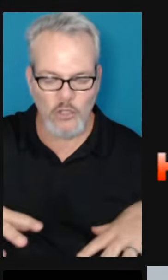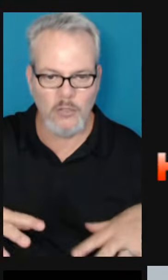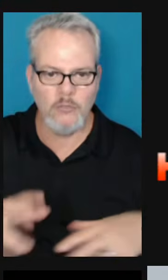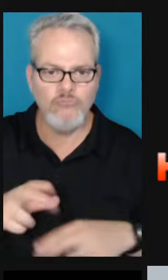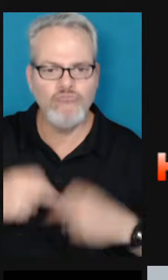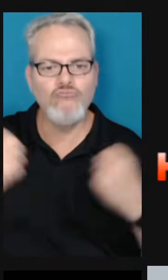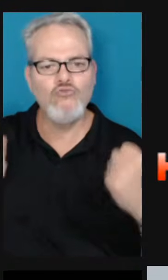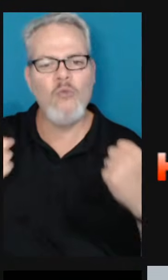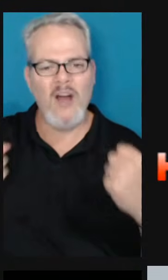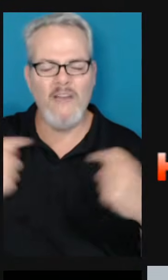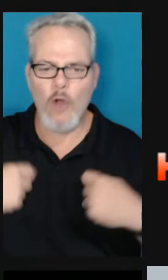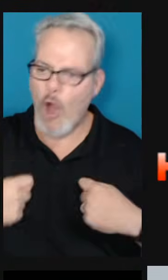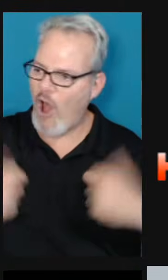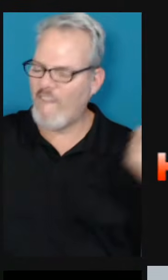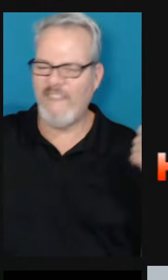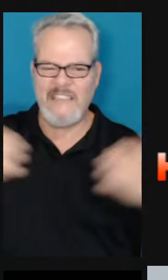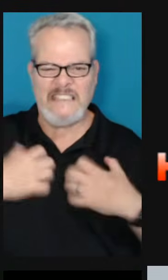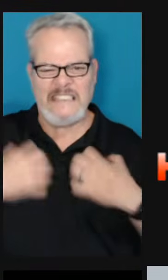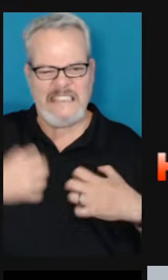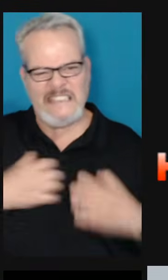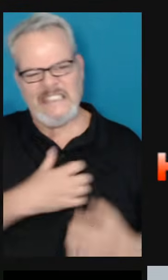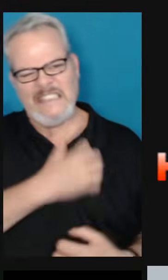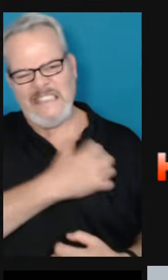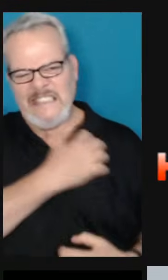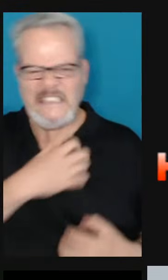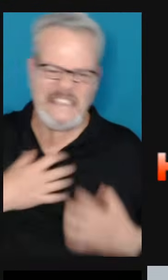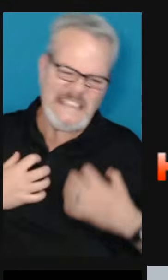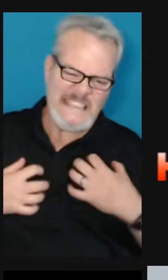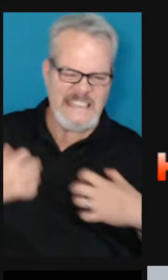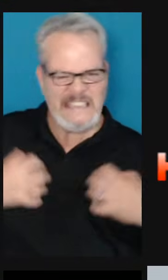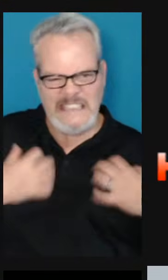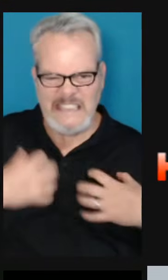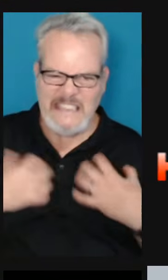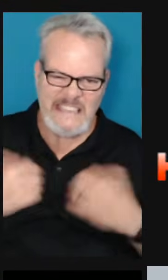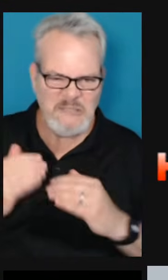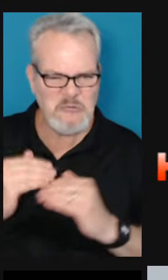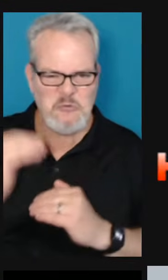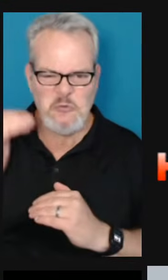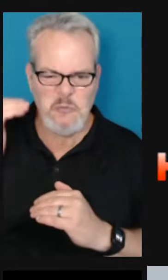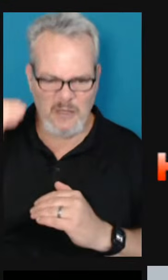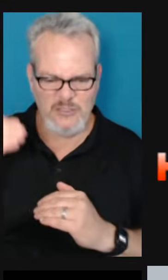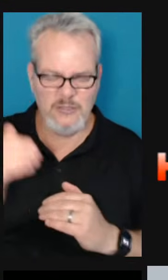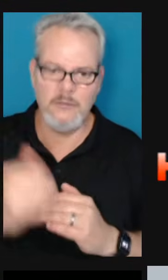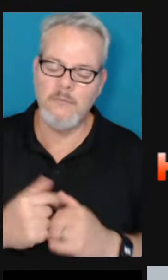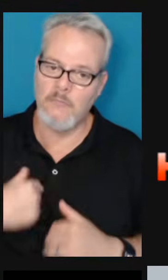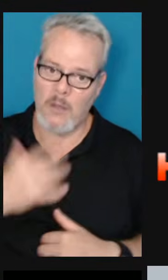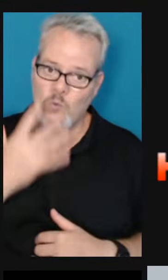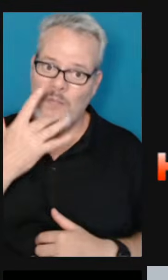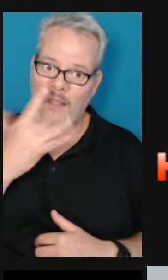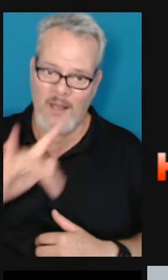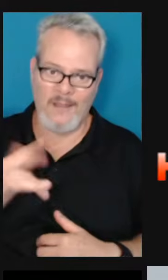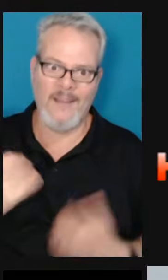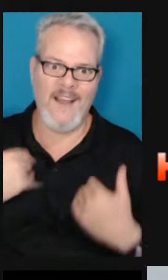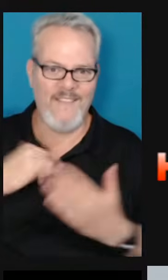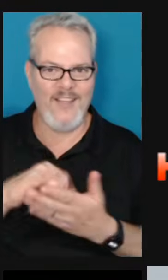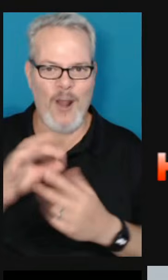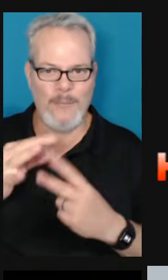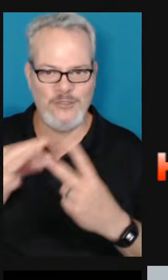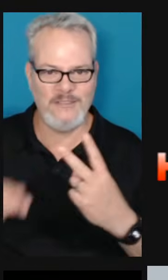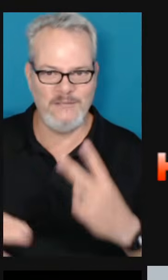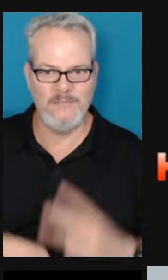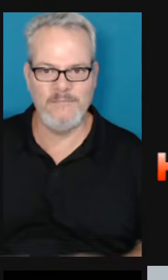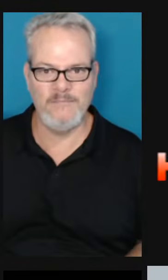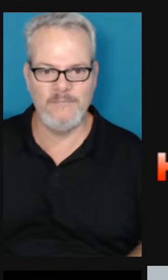too itchy, too much grit and everywhere, right? And I guess I was lucky to have the option to do that.